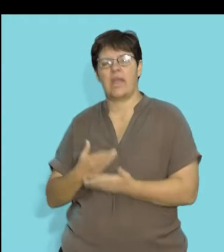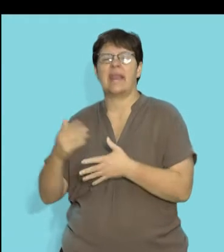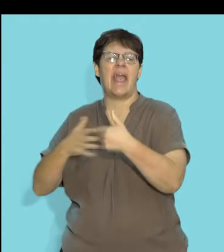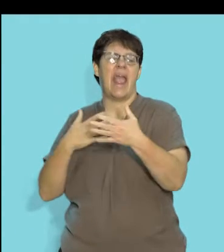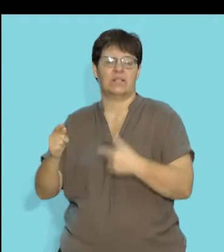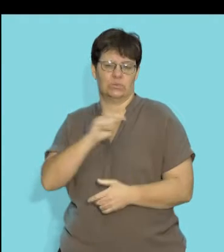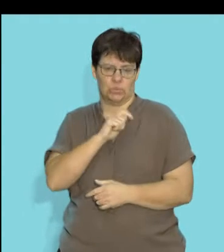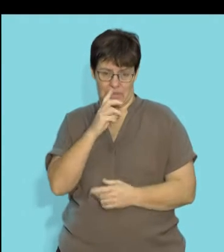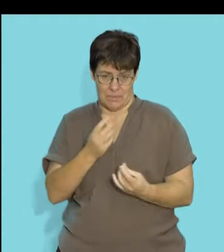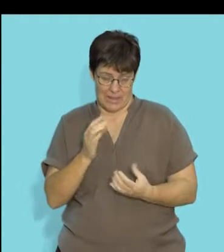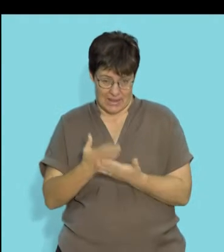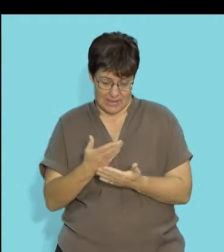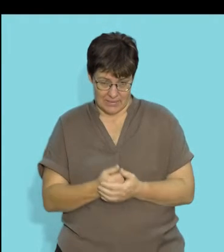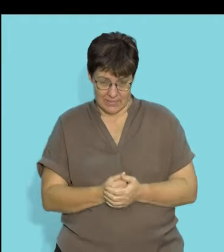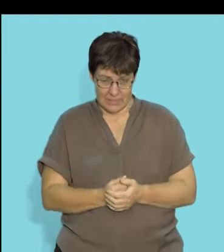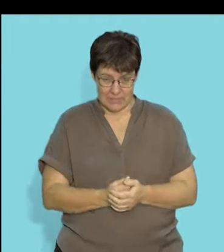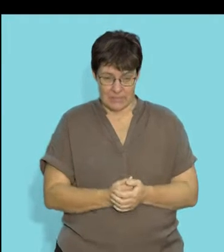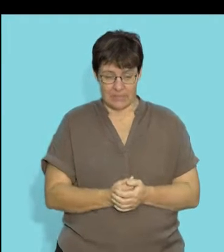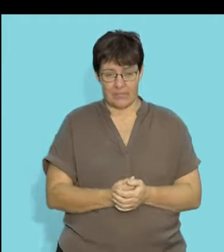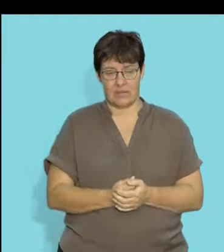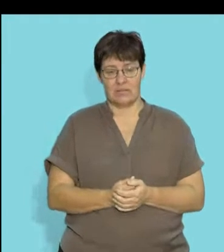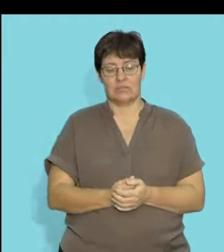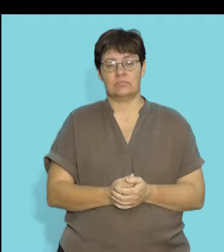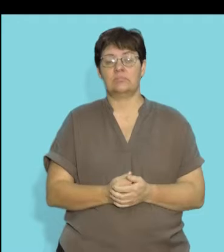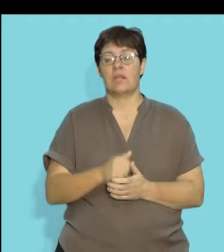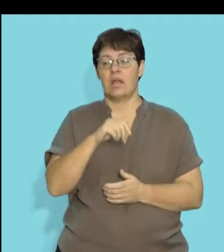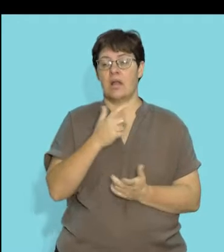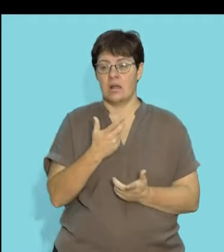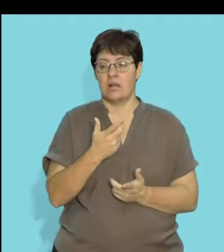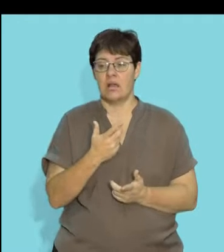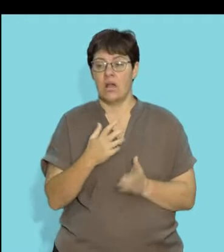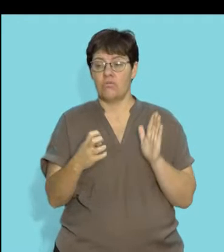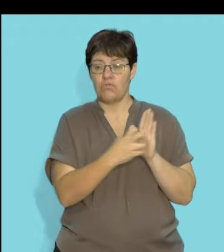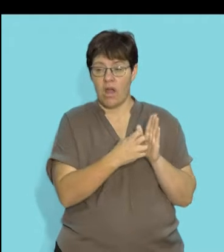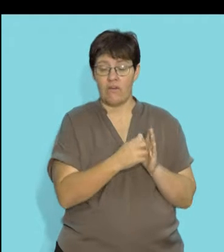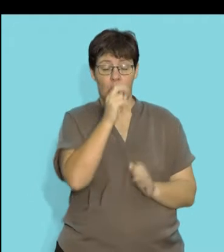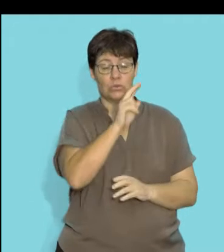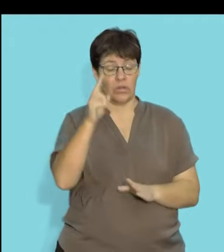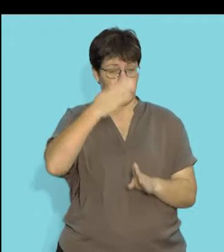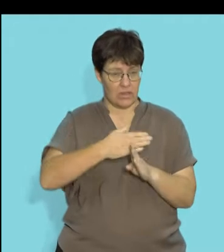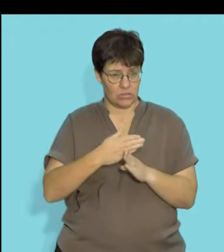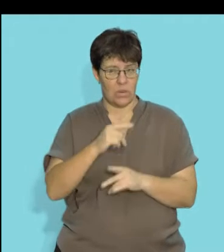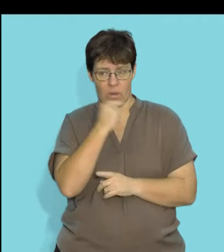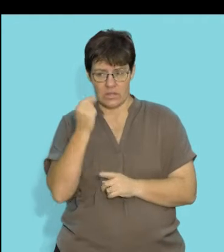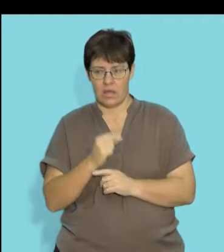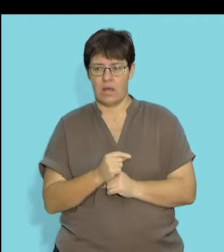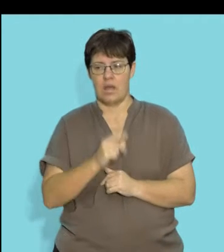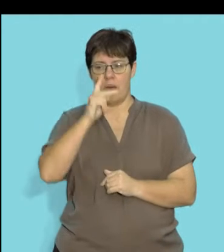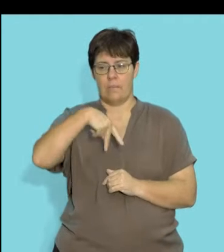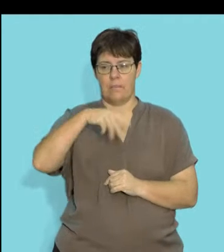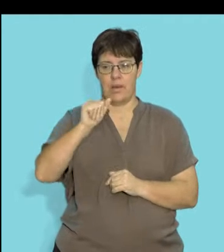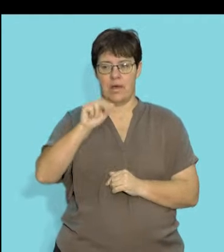be any real number. And then the graph of a quadratic function is normally called